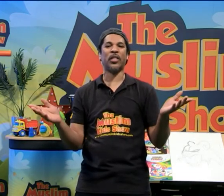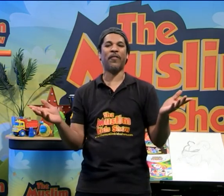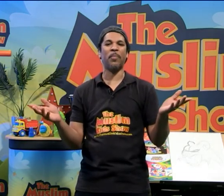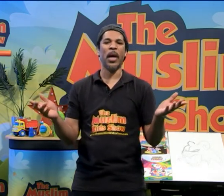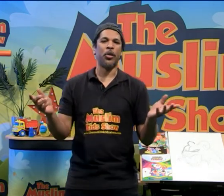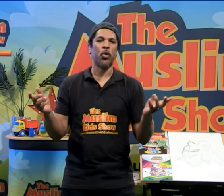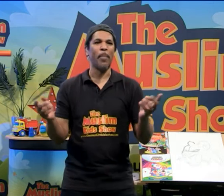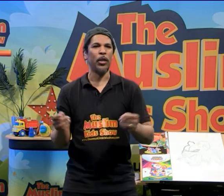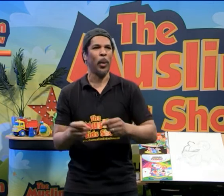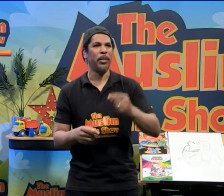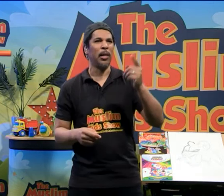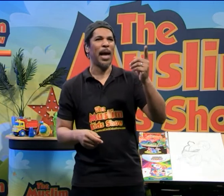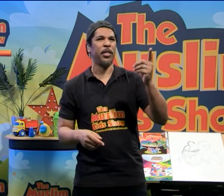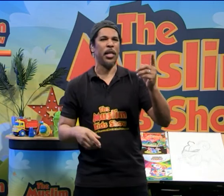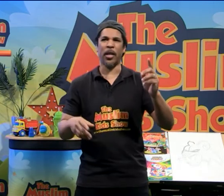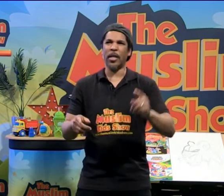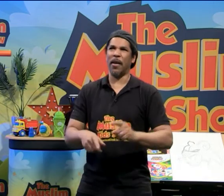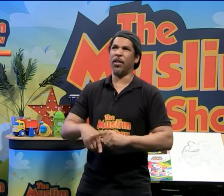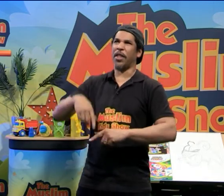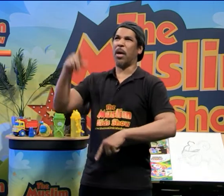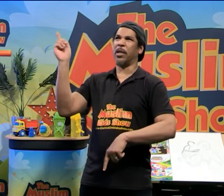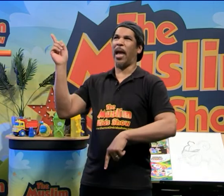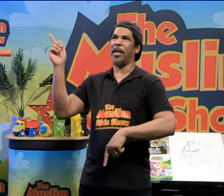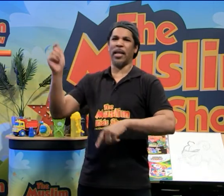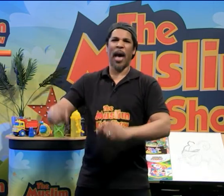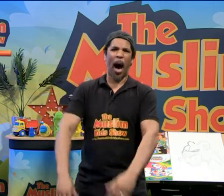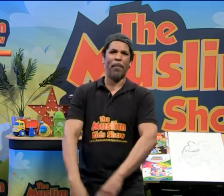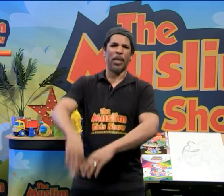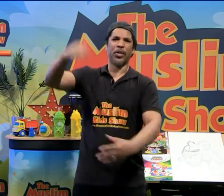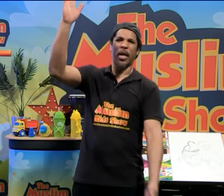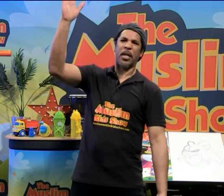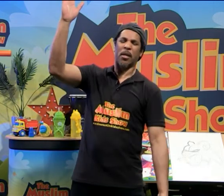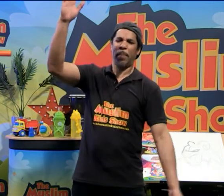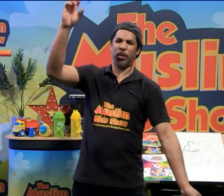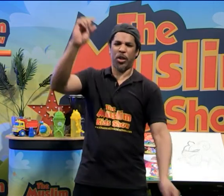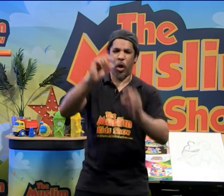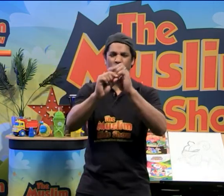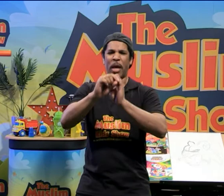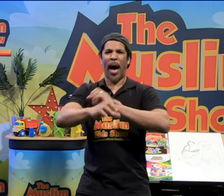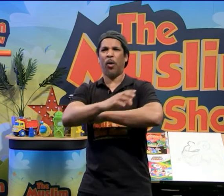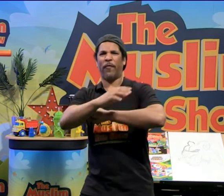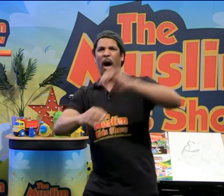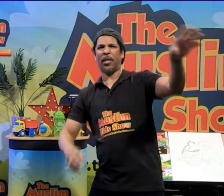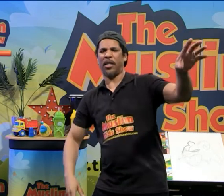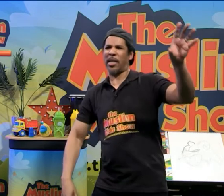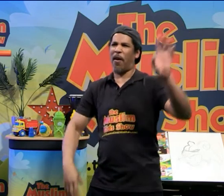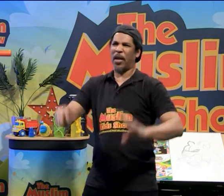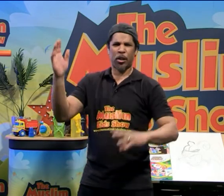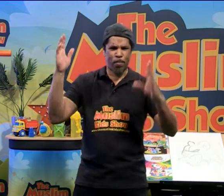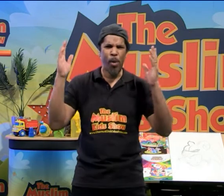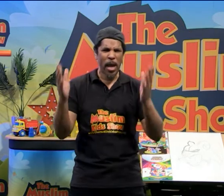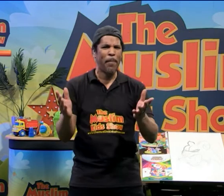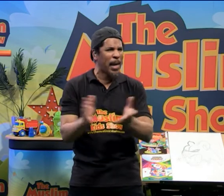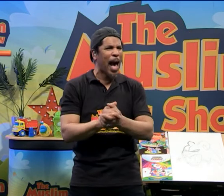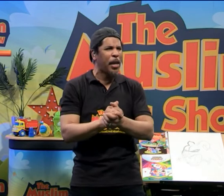science fiction films, they're talking about 20 light years, 70,000 light years, how big the sun is compared to the earth, how far this is, how far.